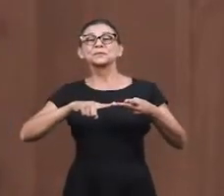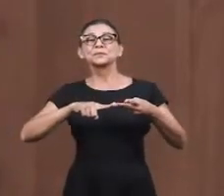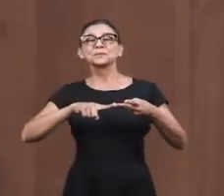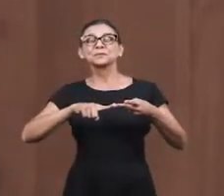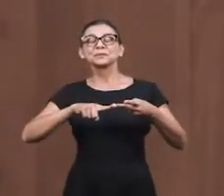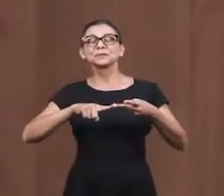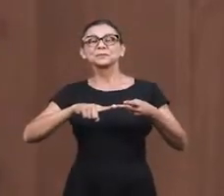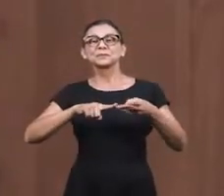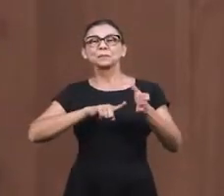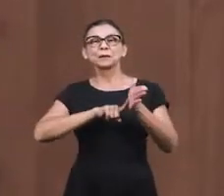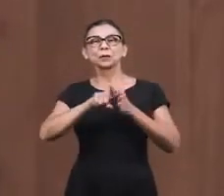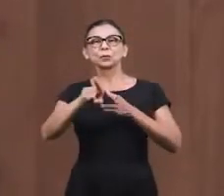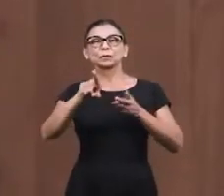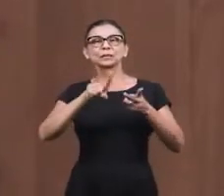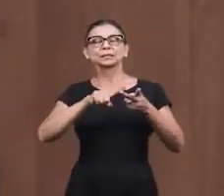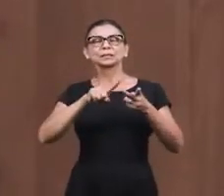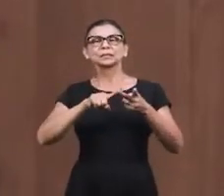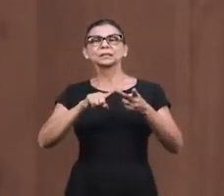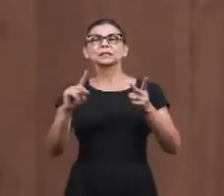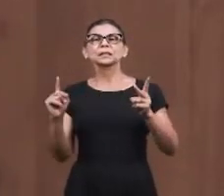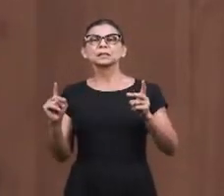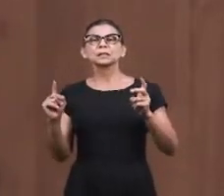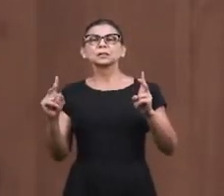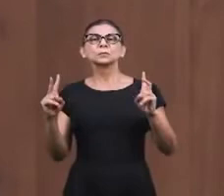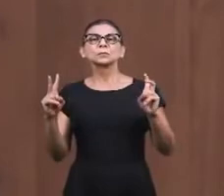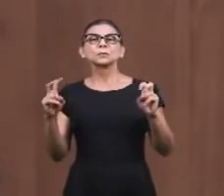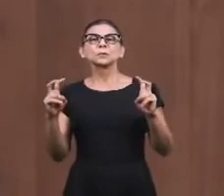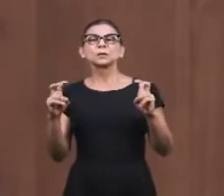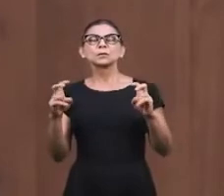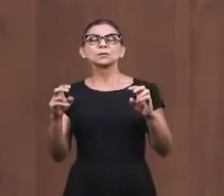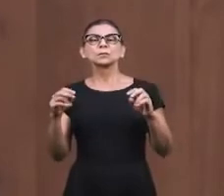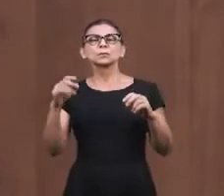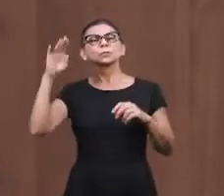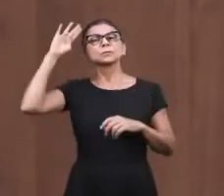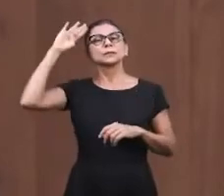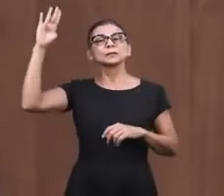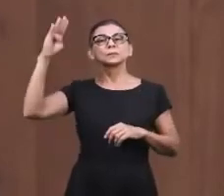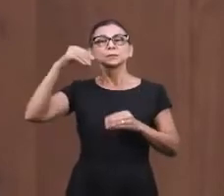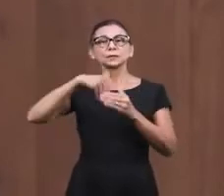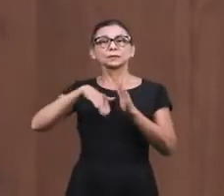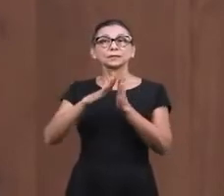The second question, what is the main subject of the Bible?